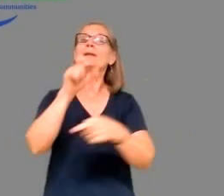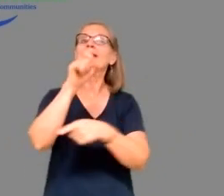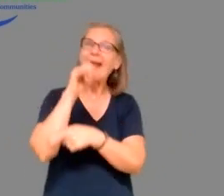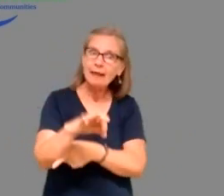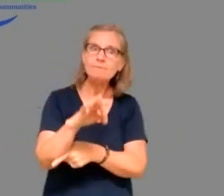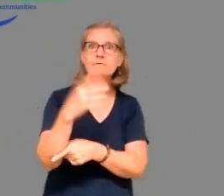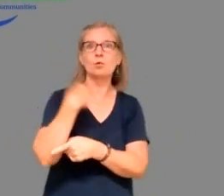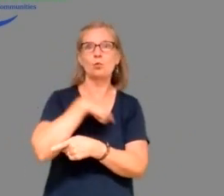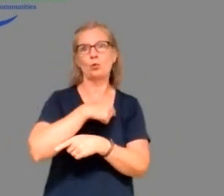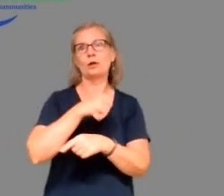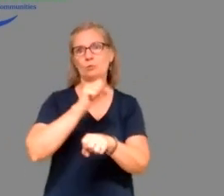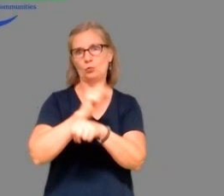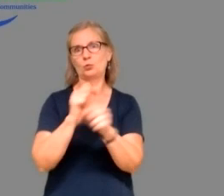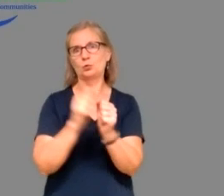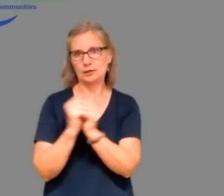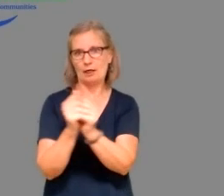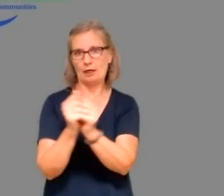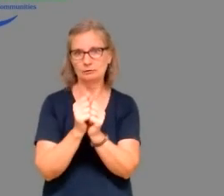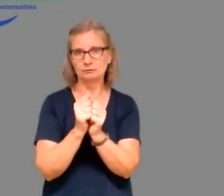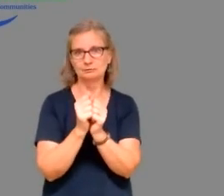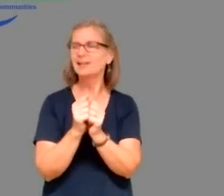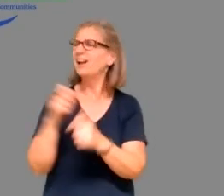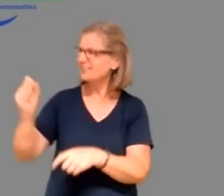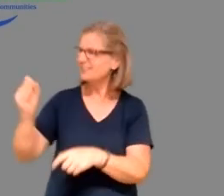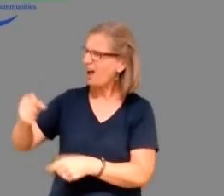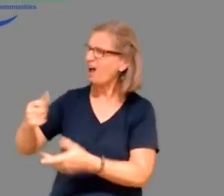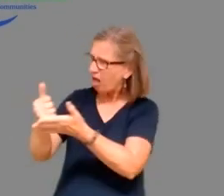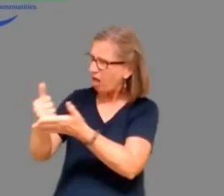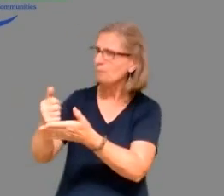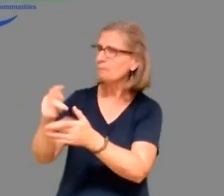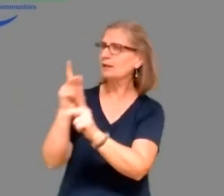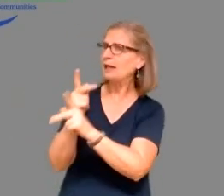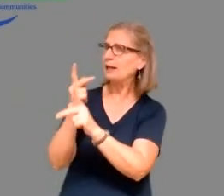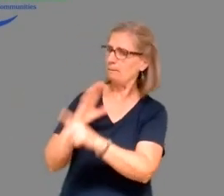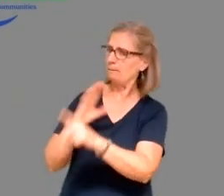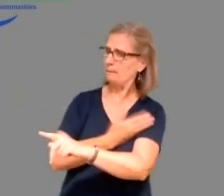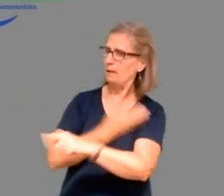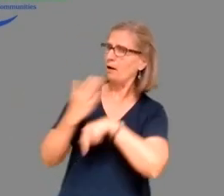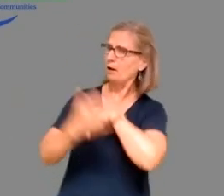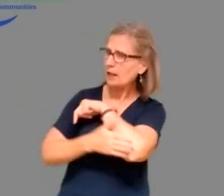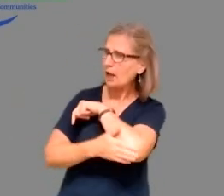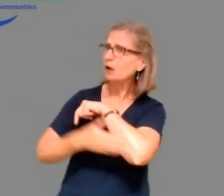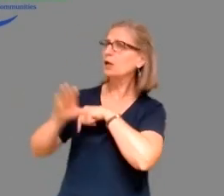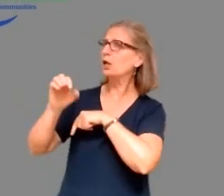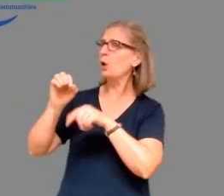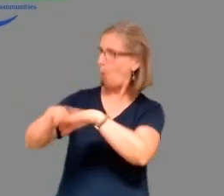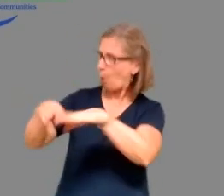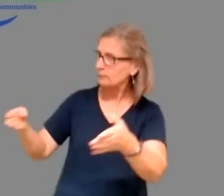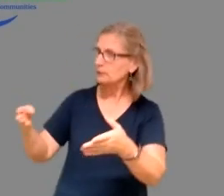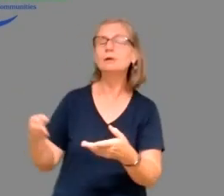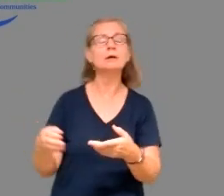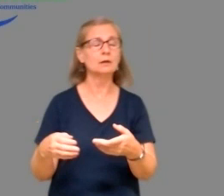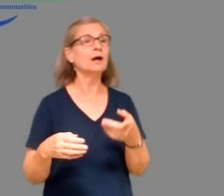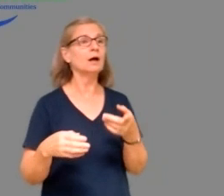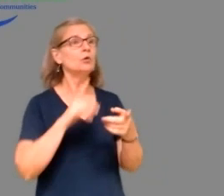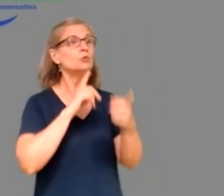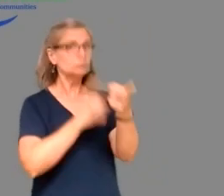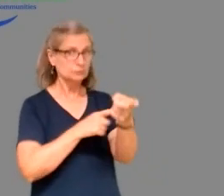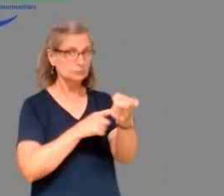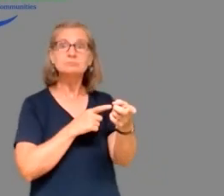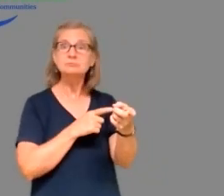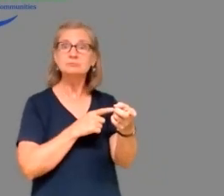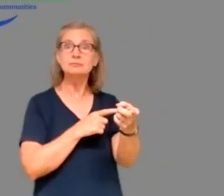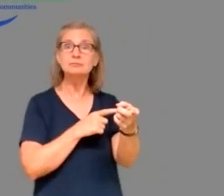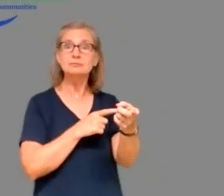open. Whoop. No, it's seriously what it is. That is, and it's not just us. It's every county